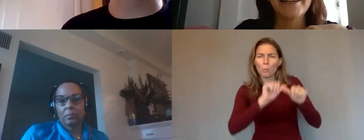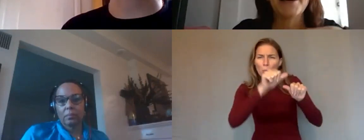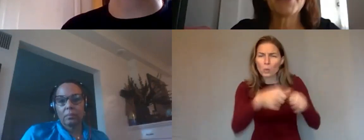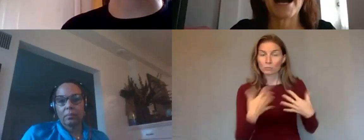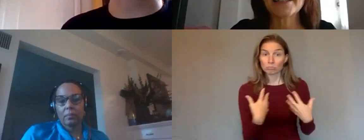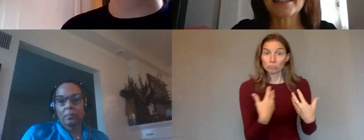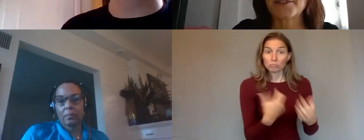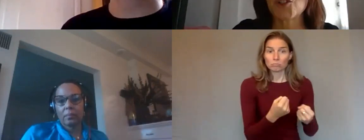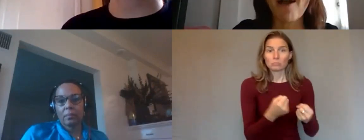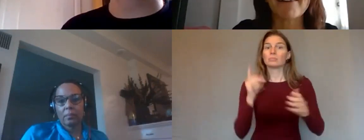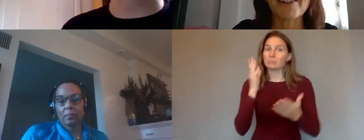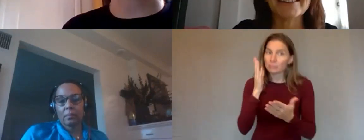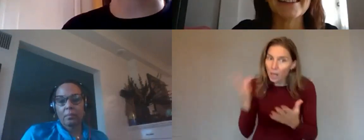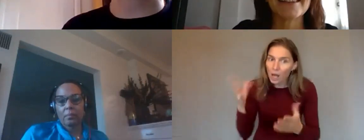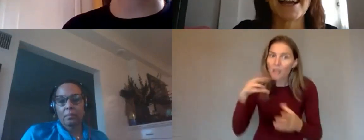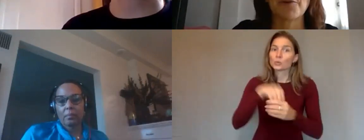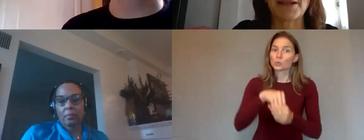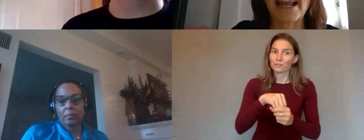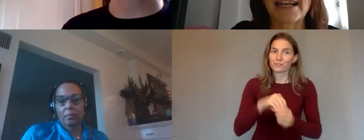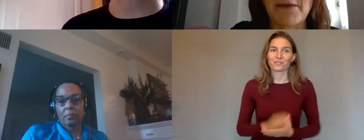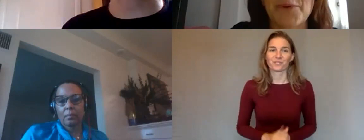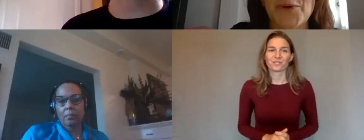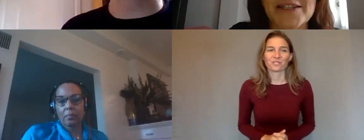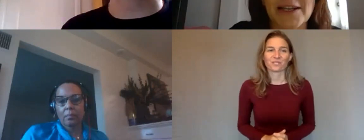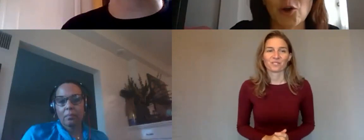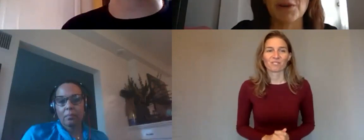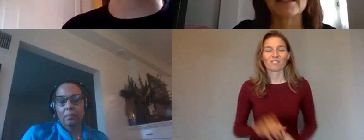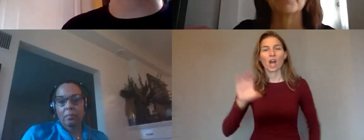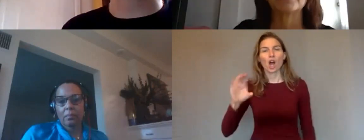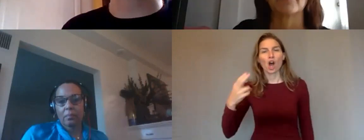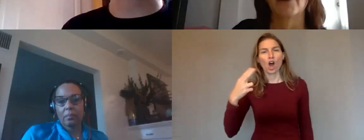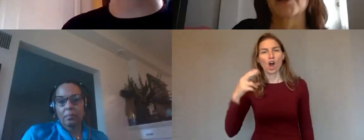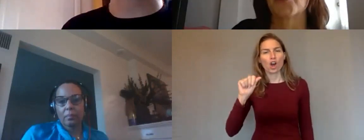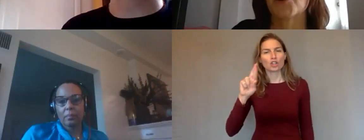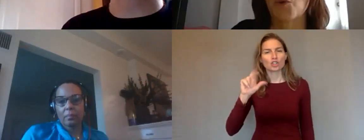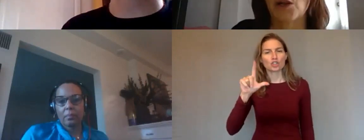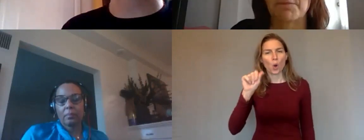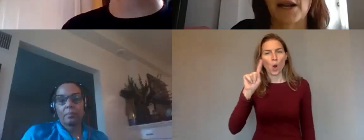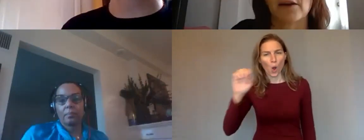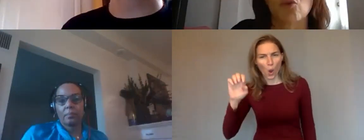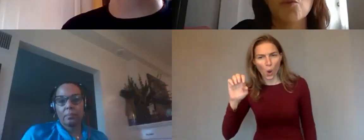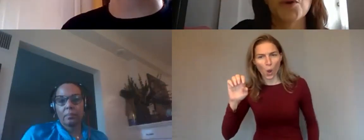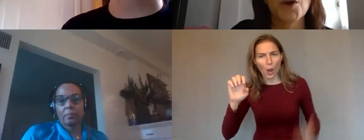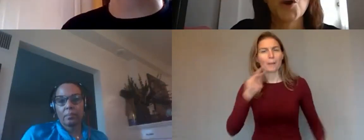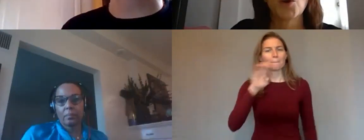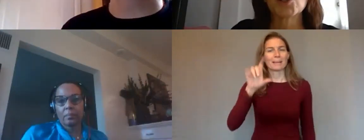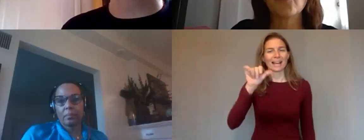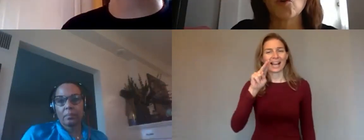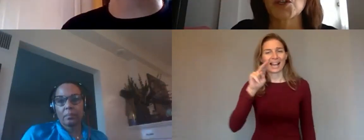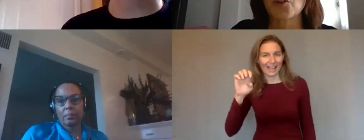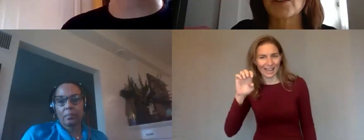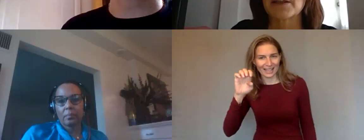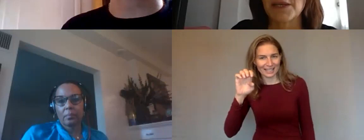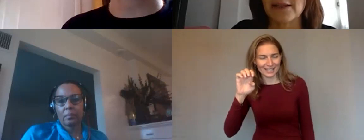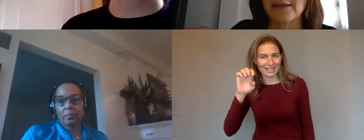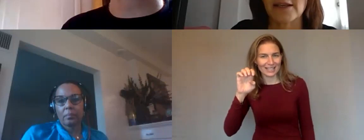today with us. So Charlotte McClain-Nhlapo is the Global Disability Advisor for the World Bank Group, where she